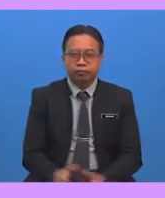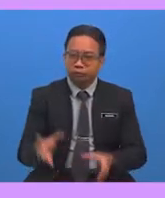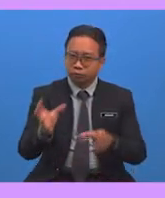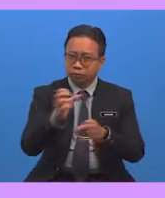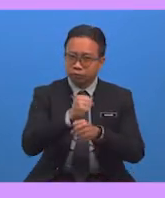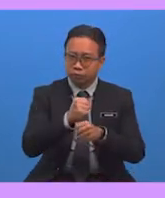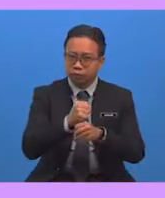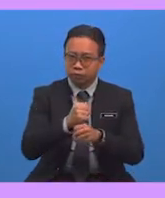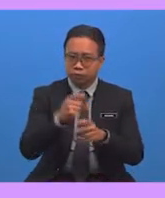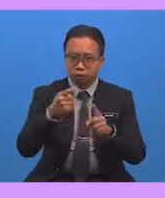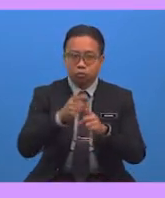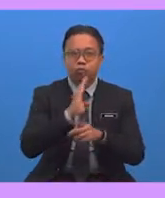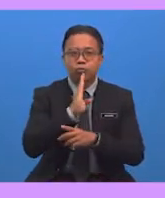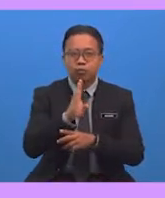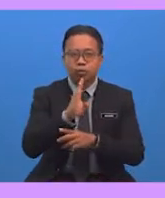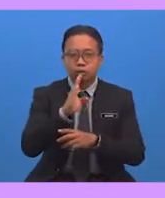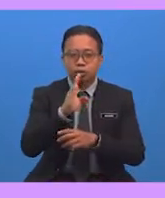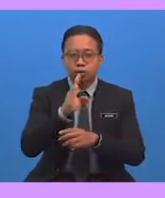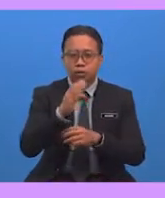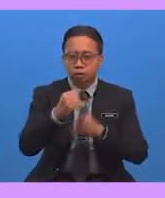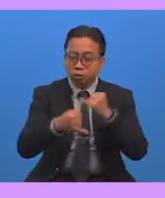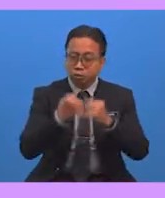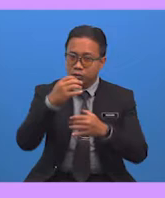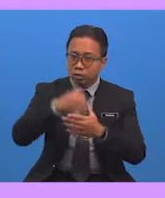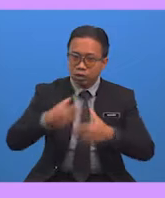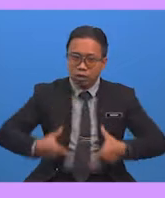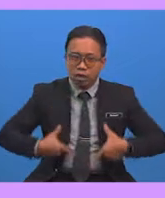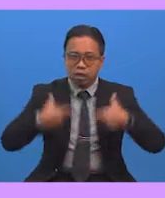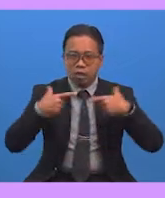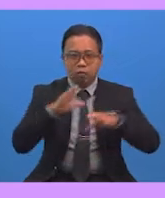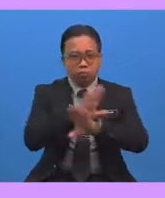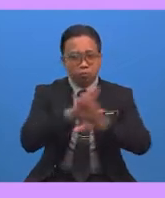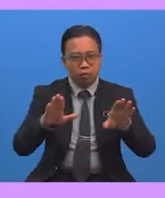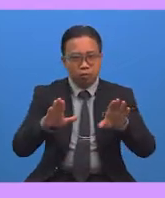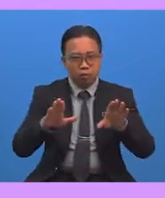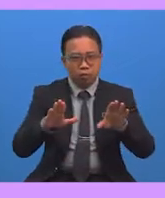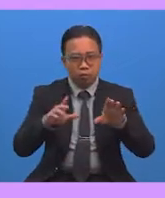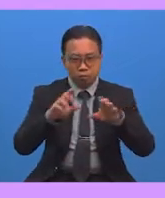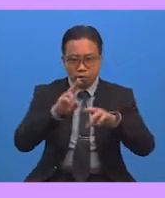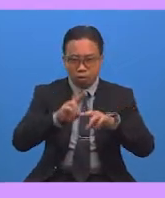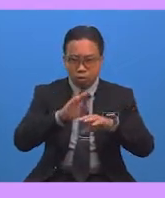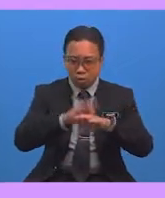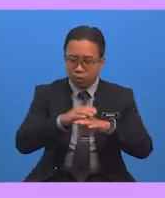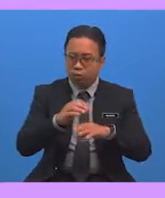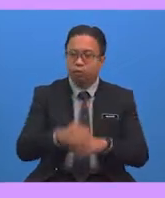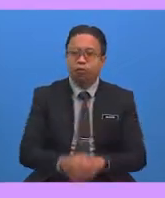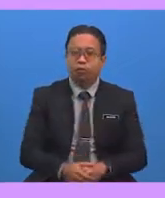Conclusion: to be successful in life cannot depend only on